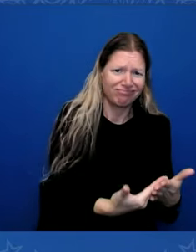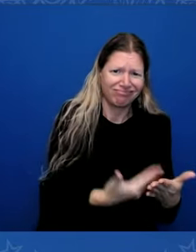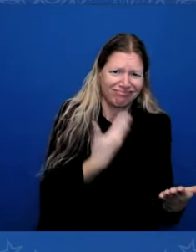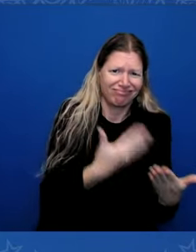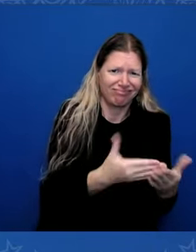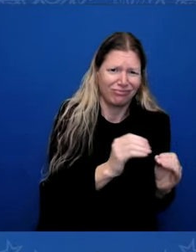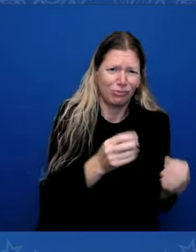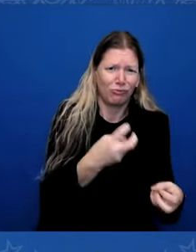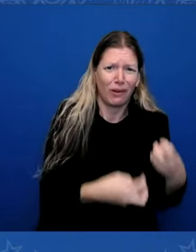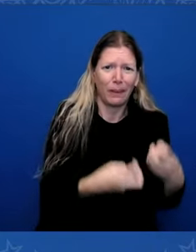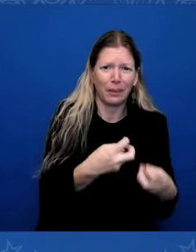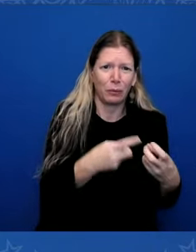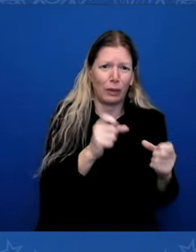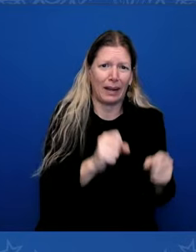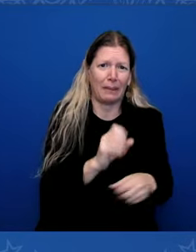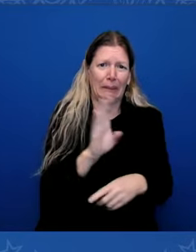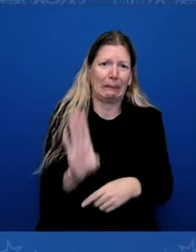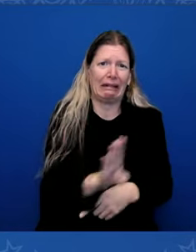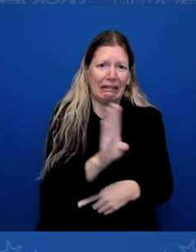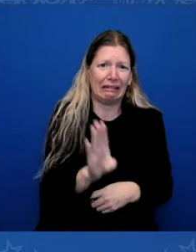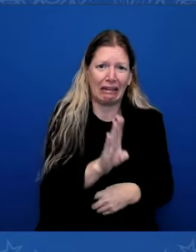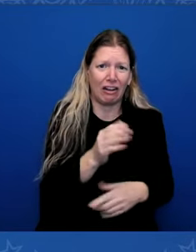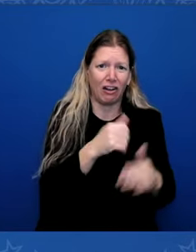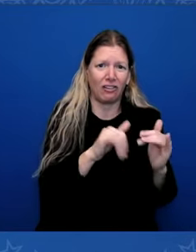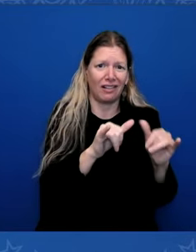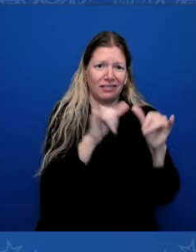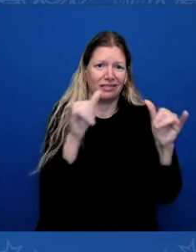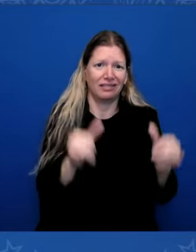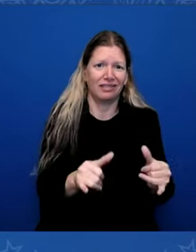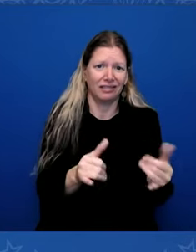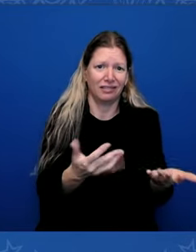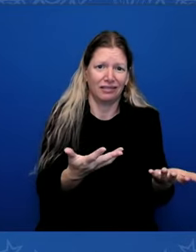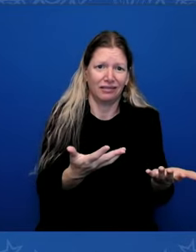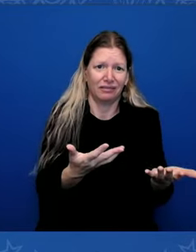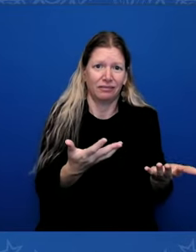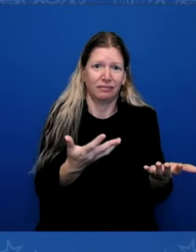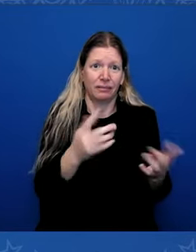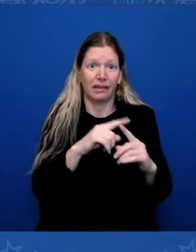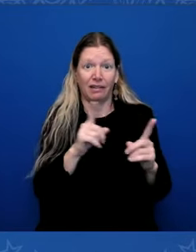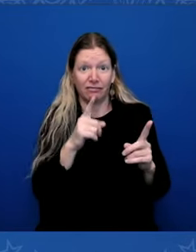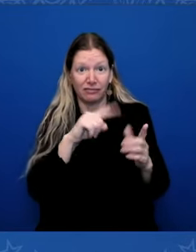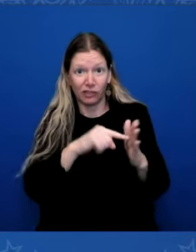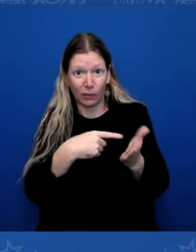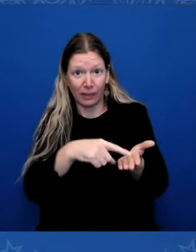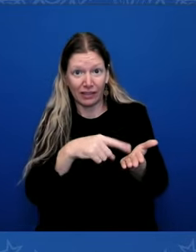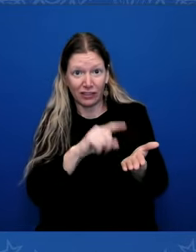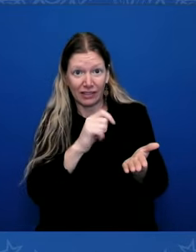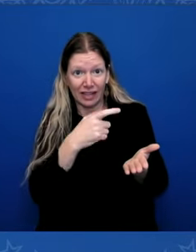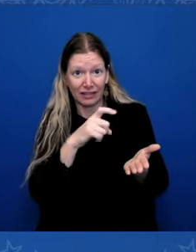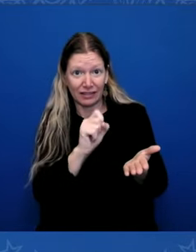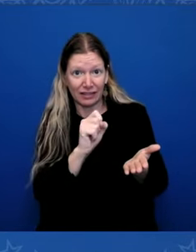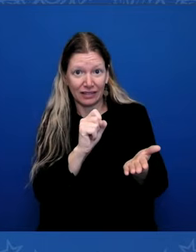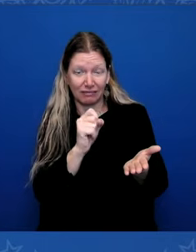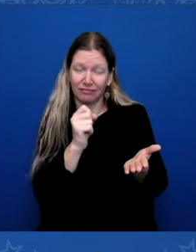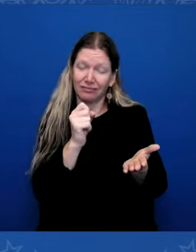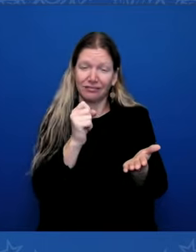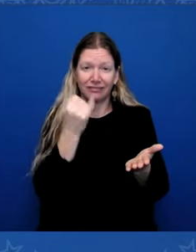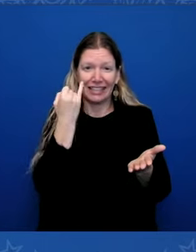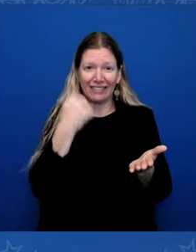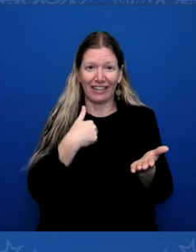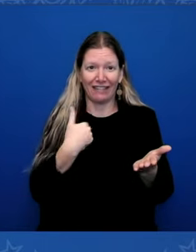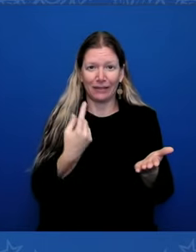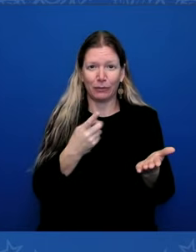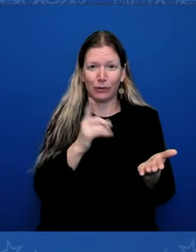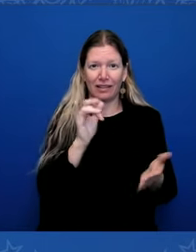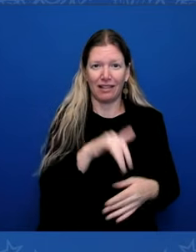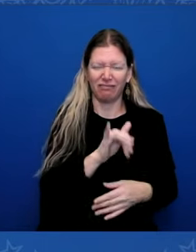all kidding aside, so there's, we have, I think the other thing is dawning on people. Many of you are